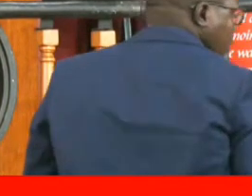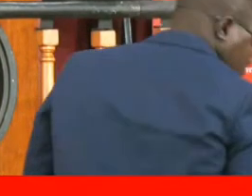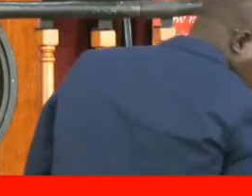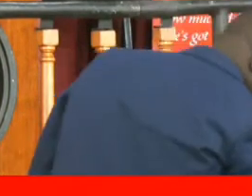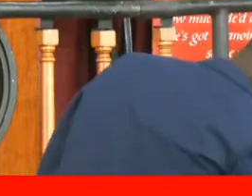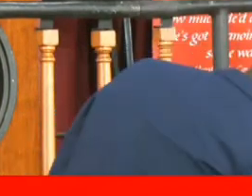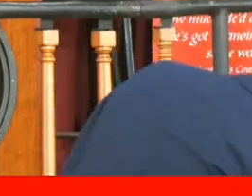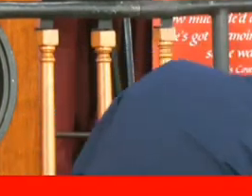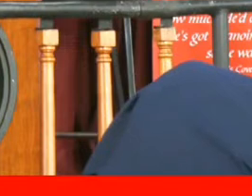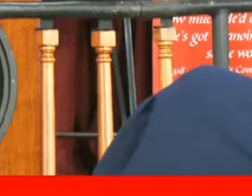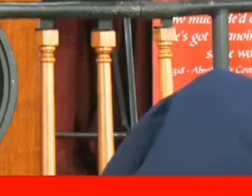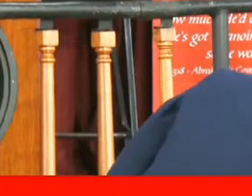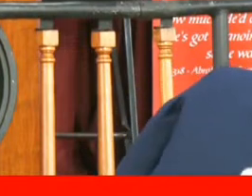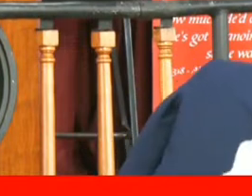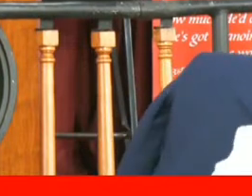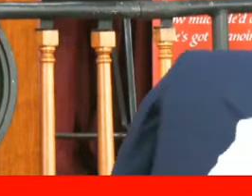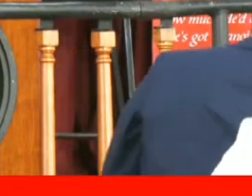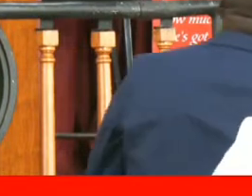feet